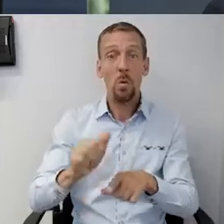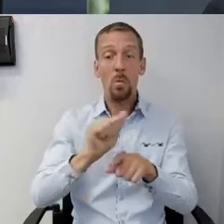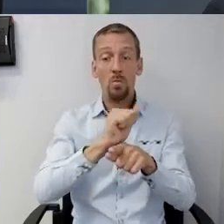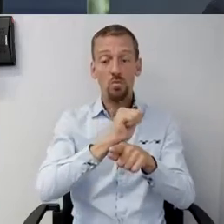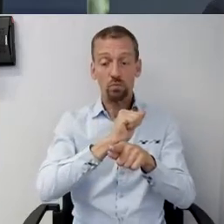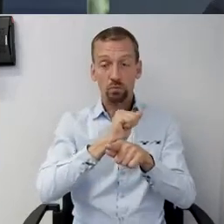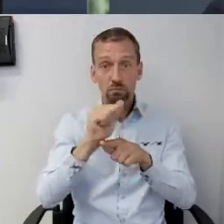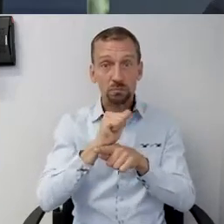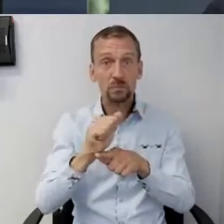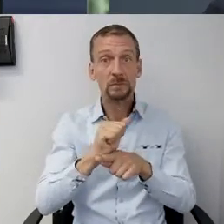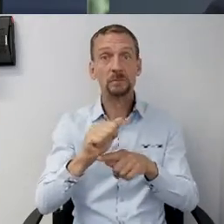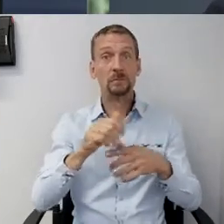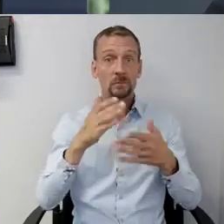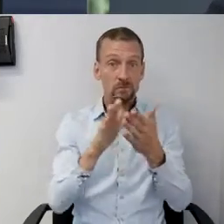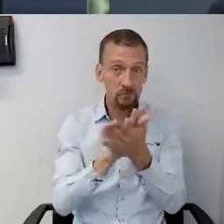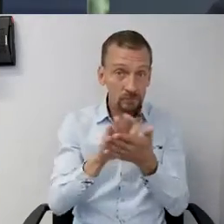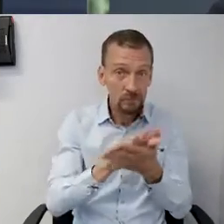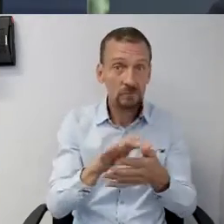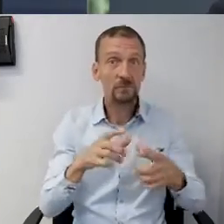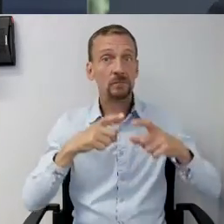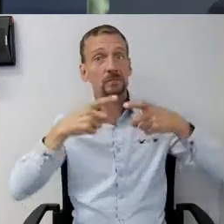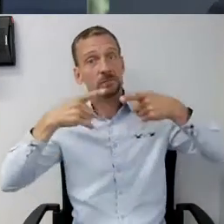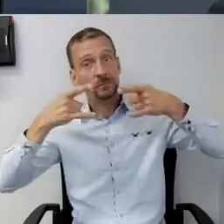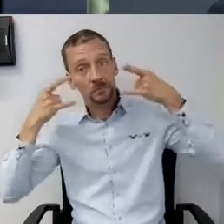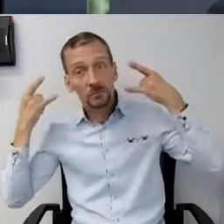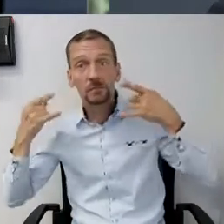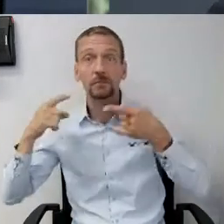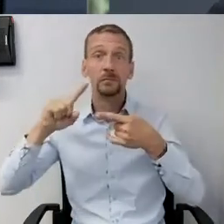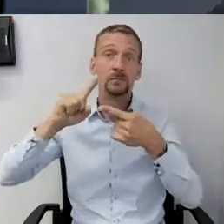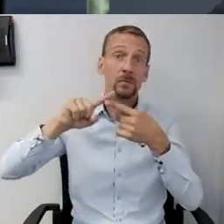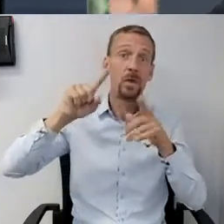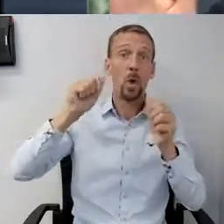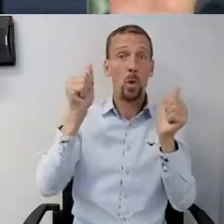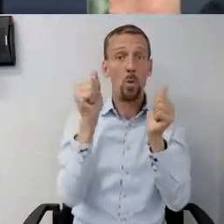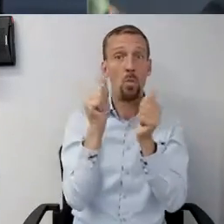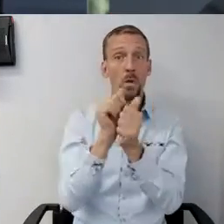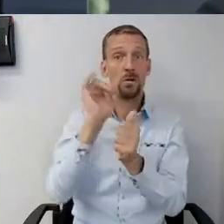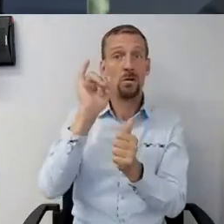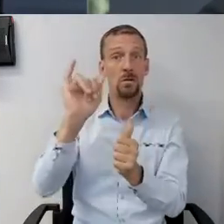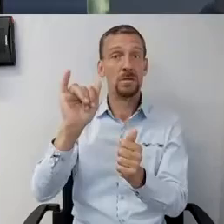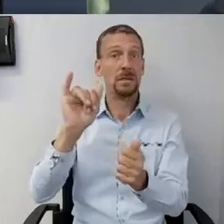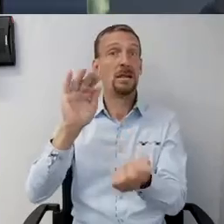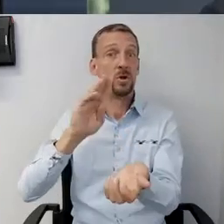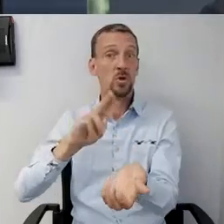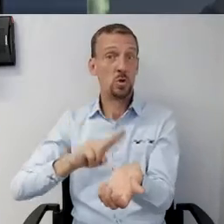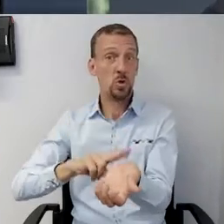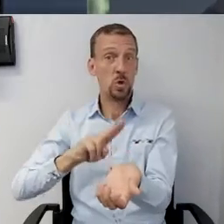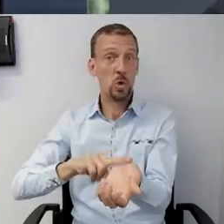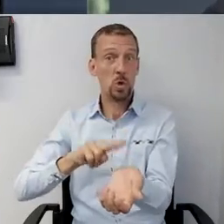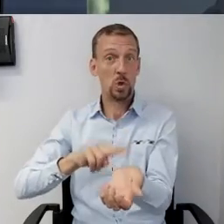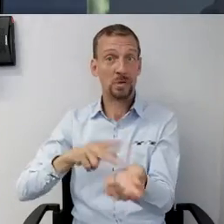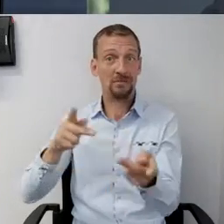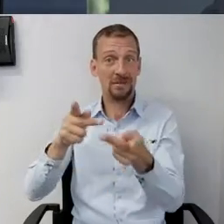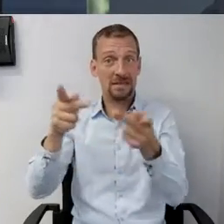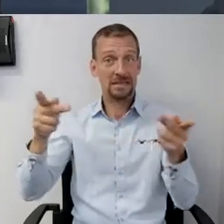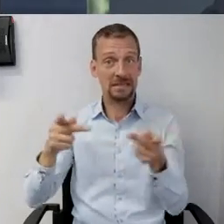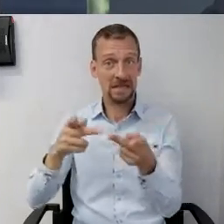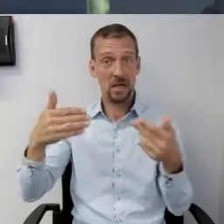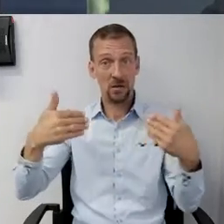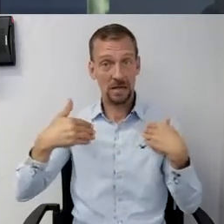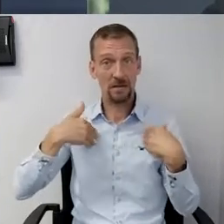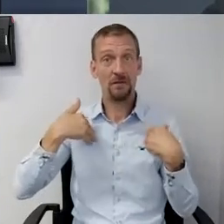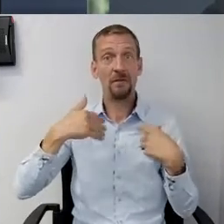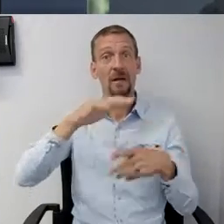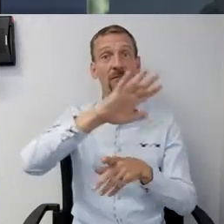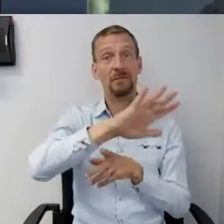practices that we put in place with respect to our 2 skilled nursing facilities. We have a 54-bed unit over on